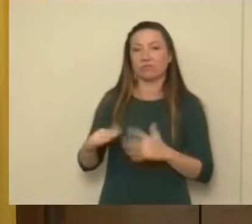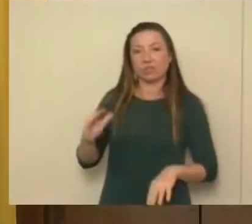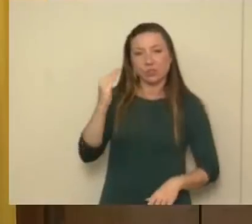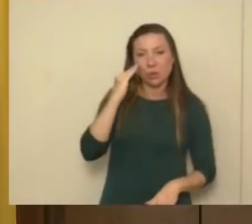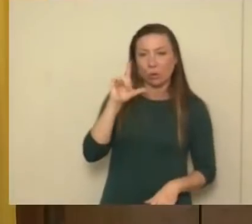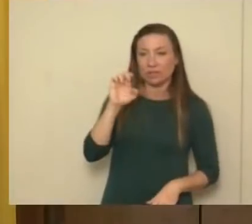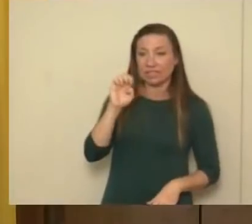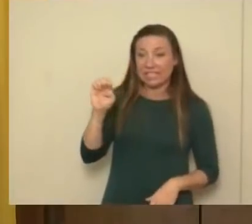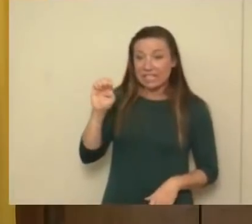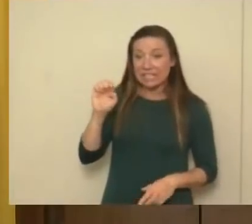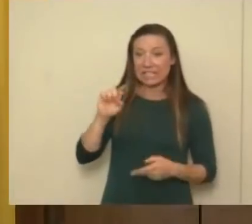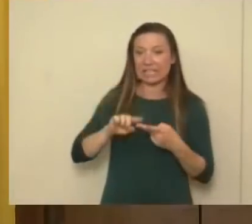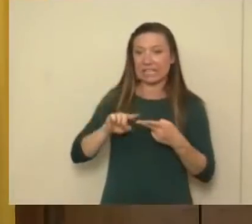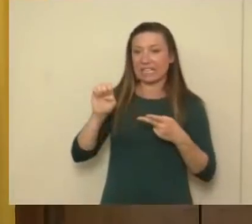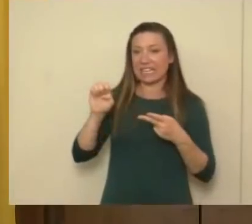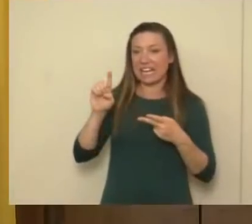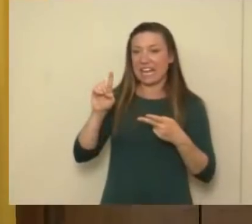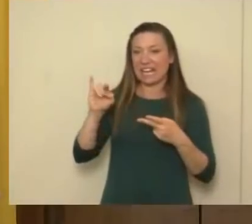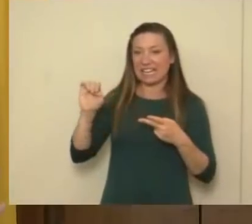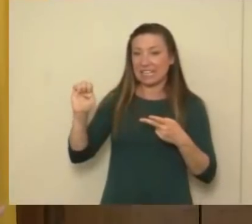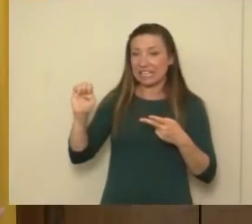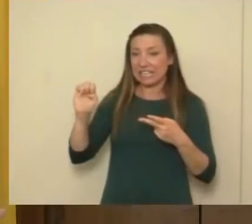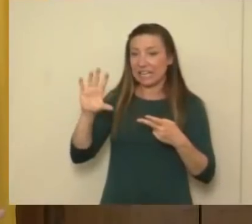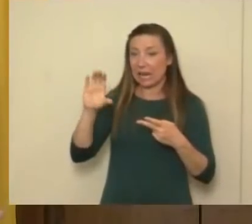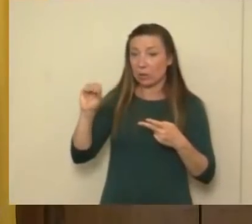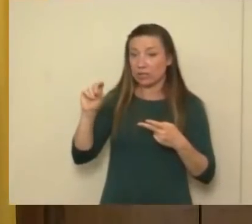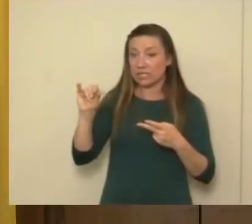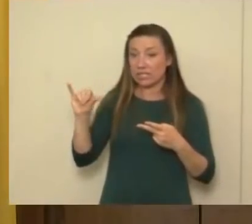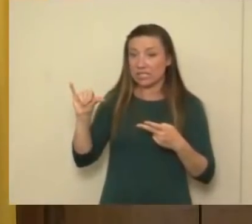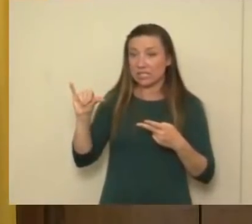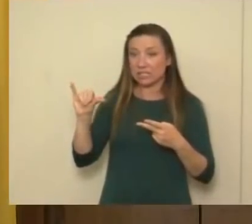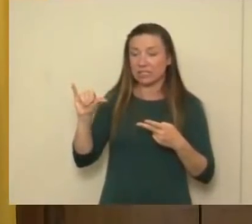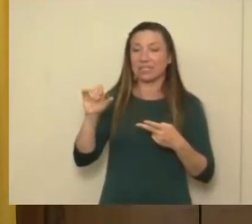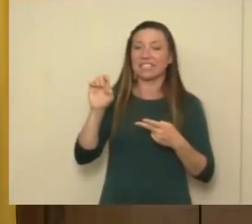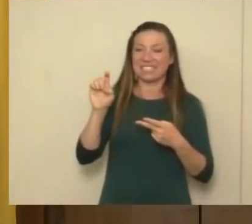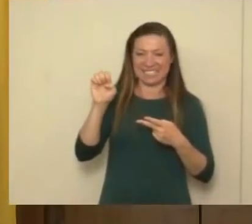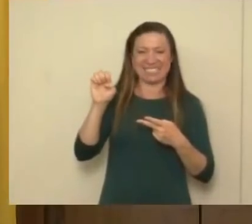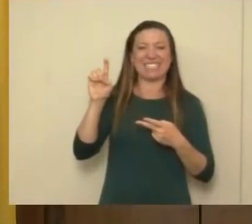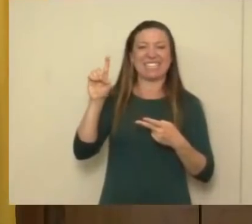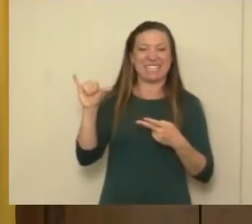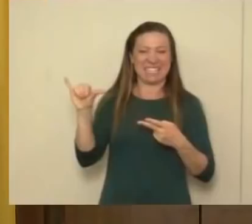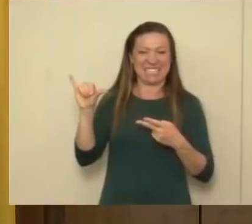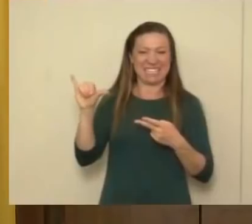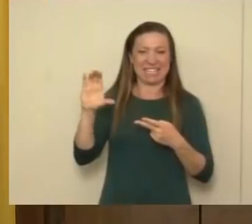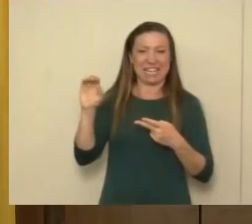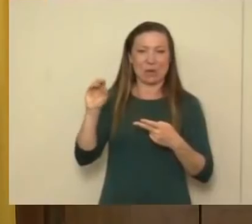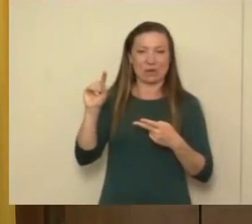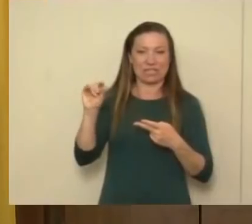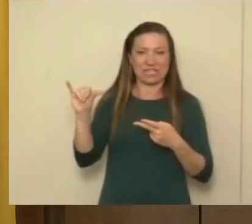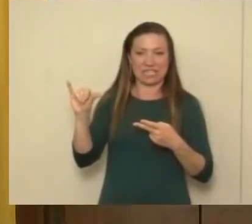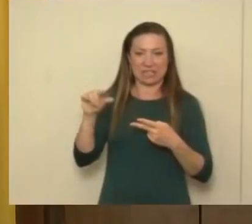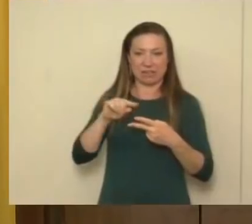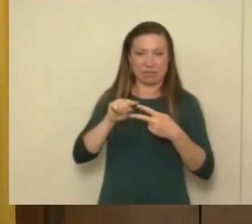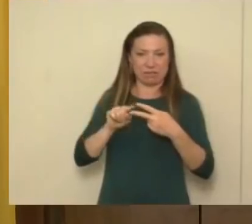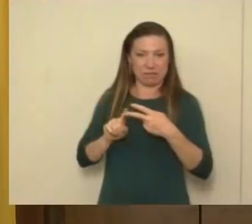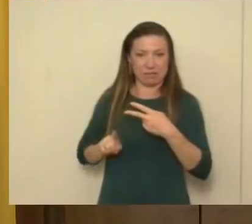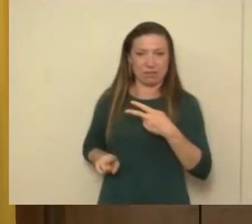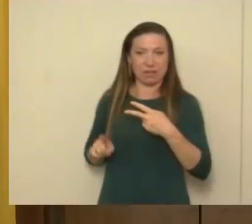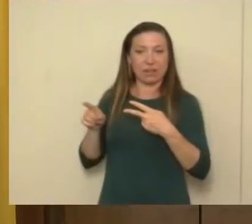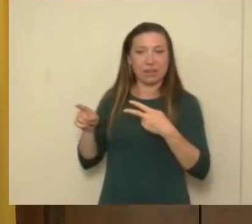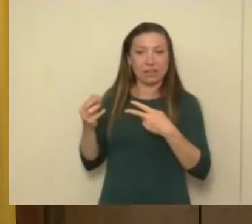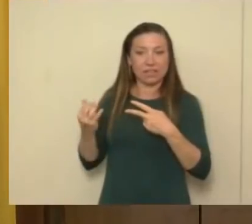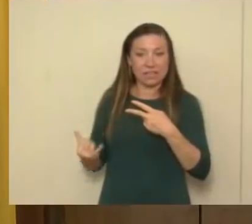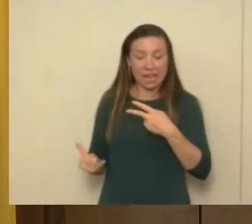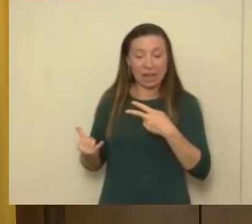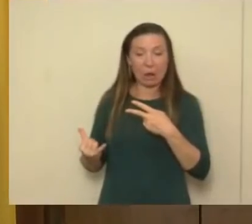County, which aren't really mask compliant, you're now seeing an uptick. You're seeing more of a rate increase in